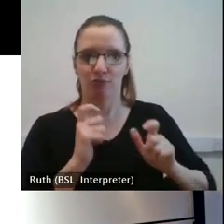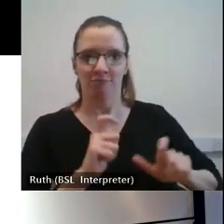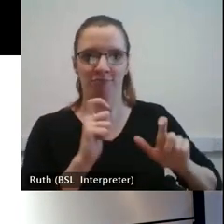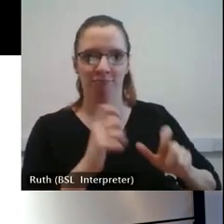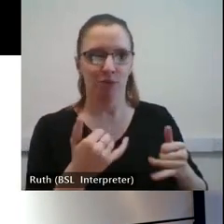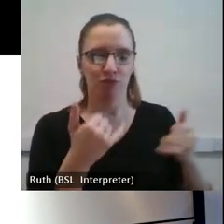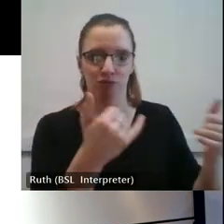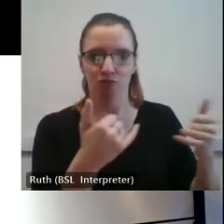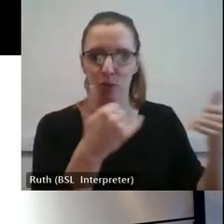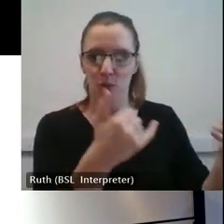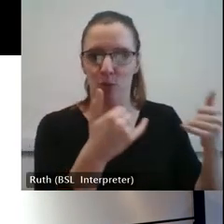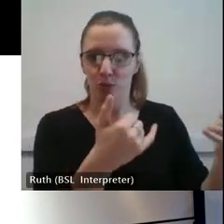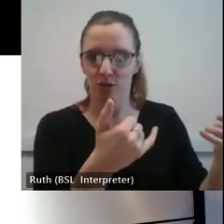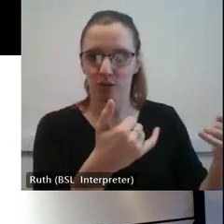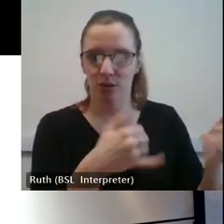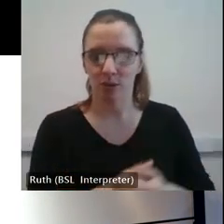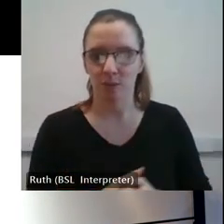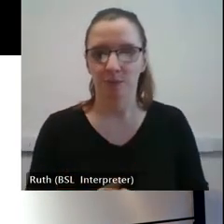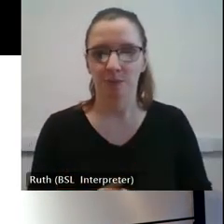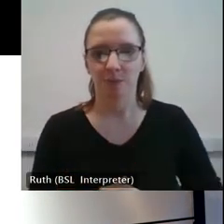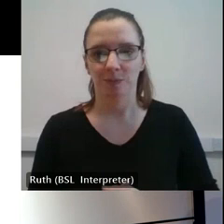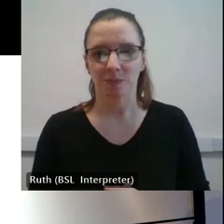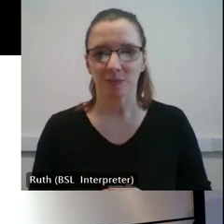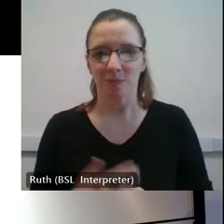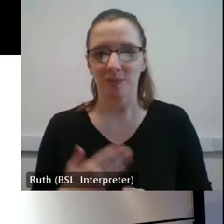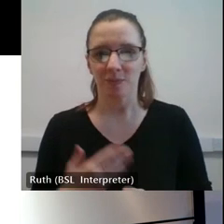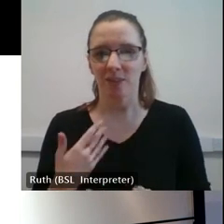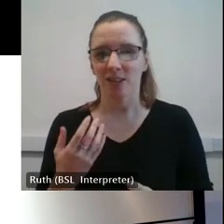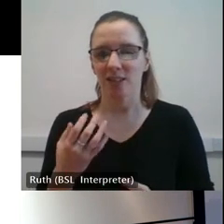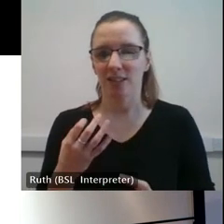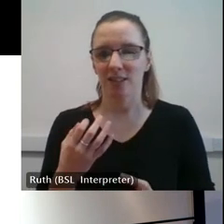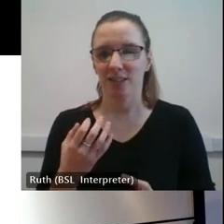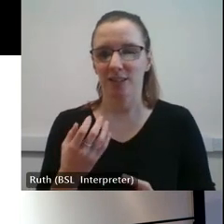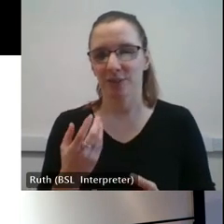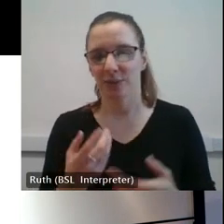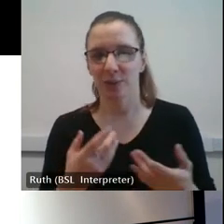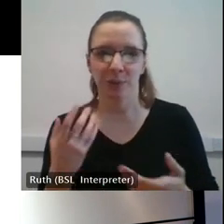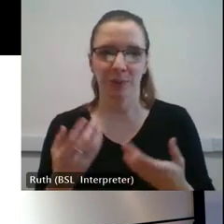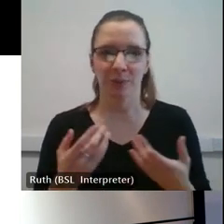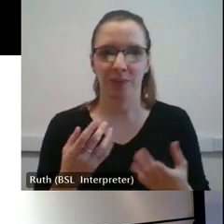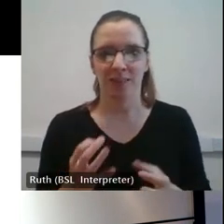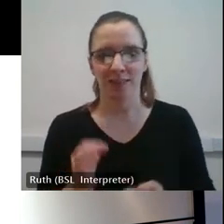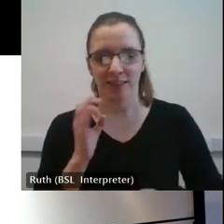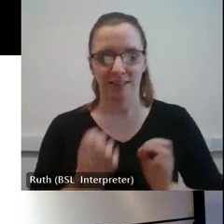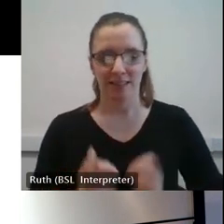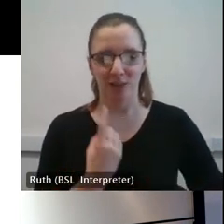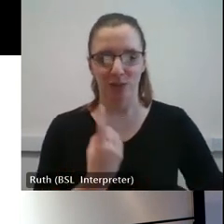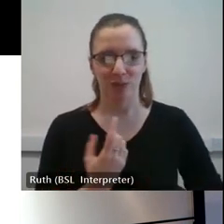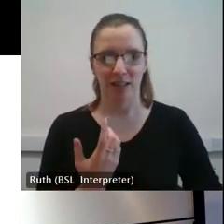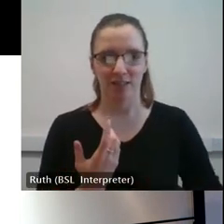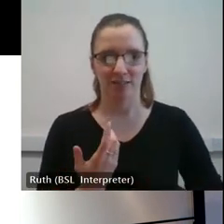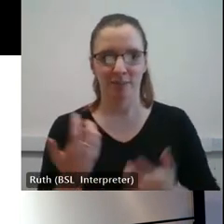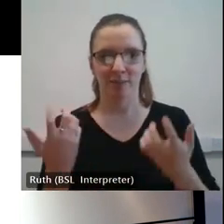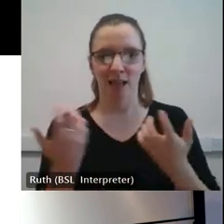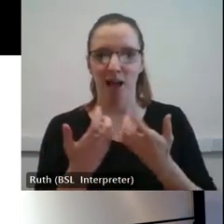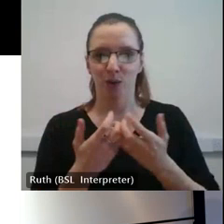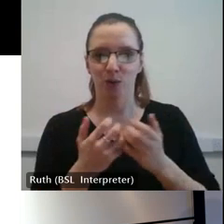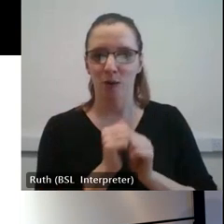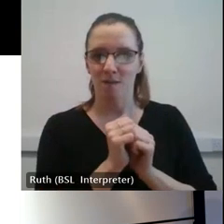incentivize them? You know, how do you do that? So it's always a question of down to how, what sort of values your organization